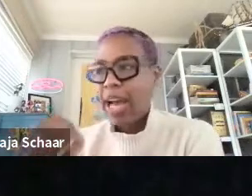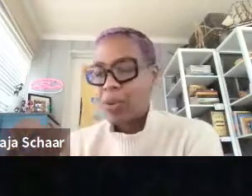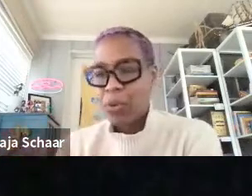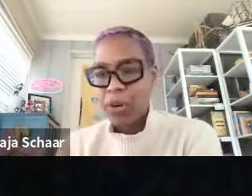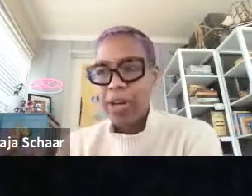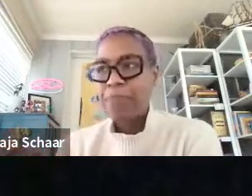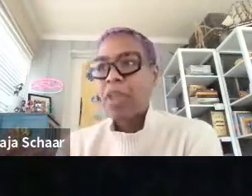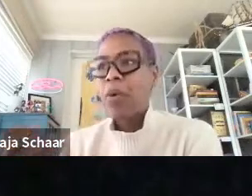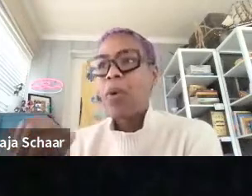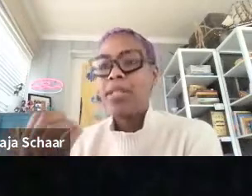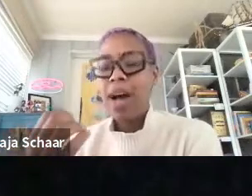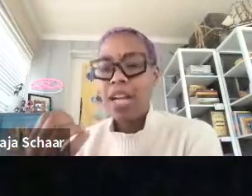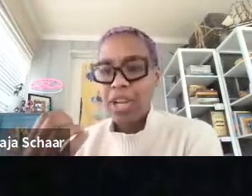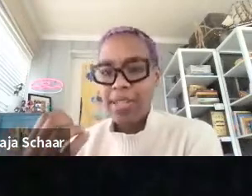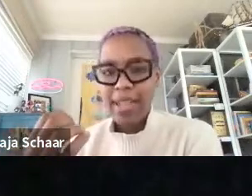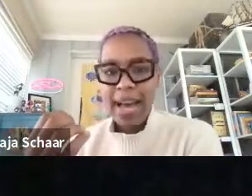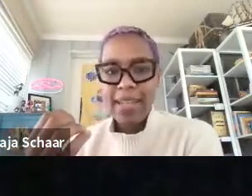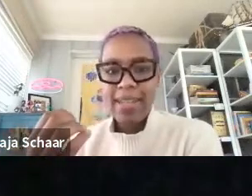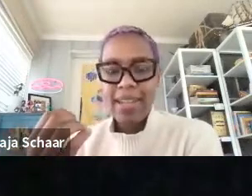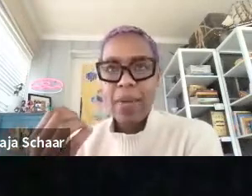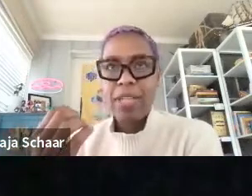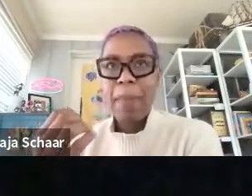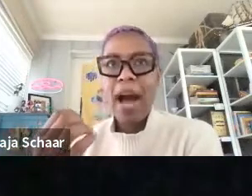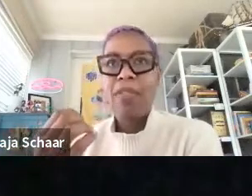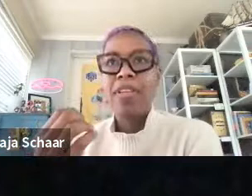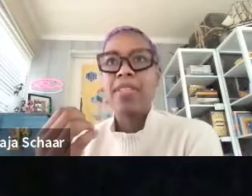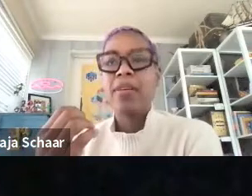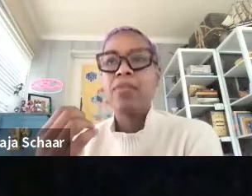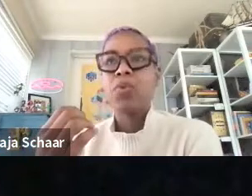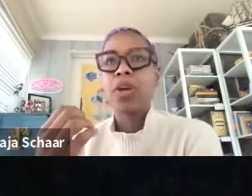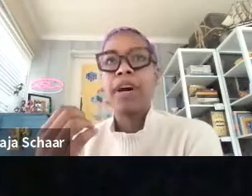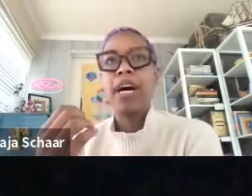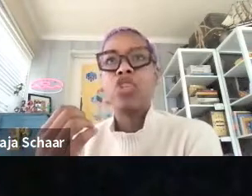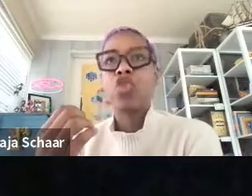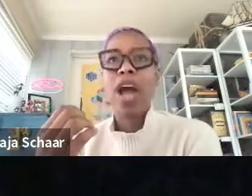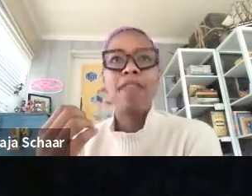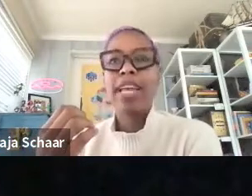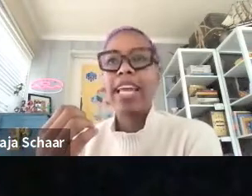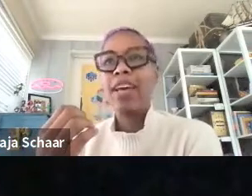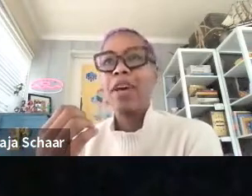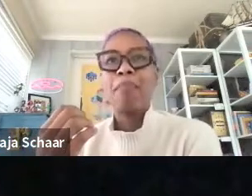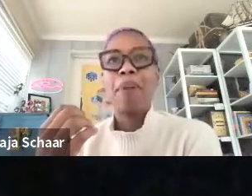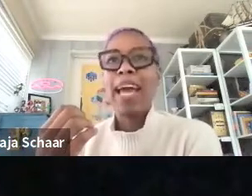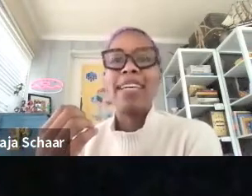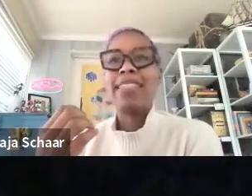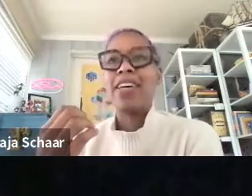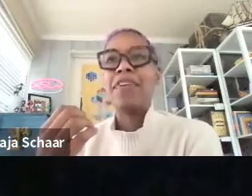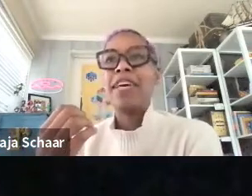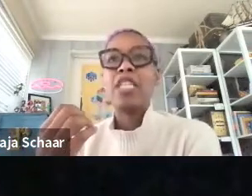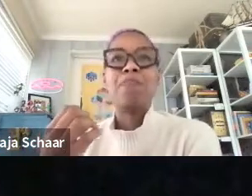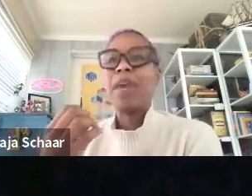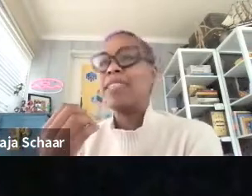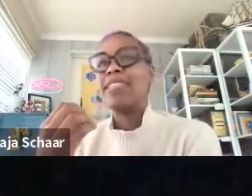screen as Uhura was not just that it was about this sort of a traveling band